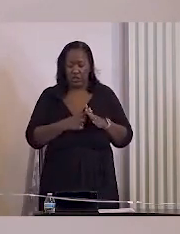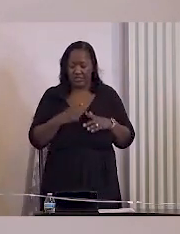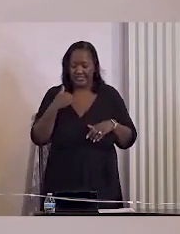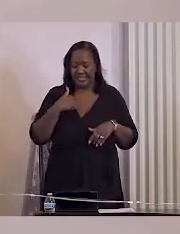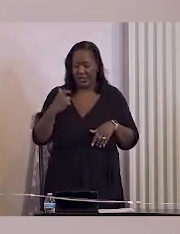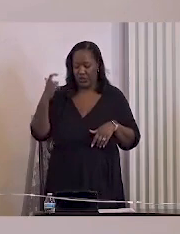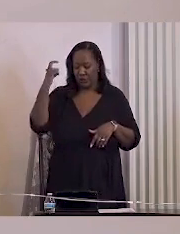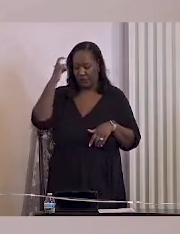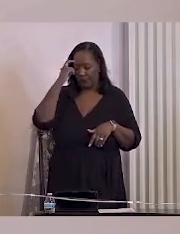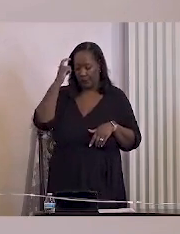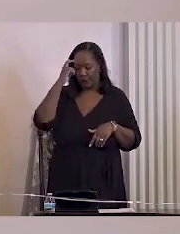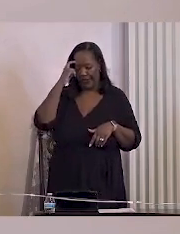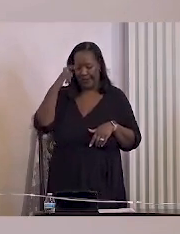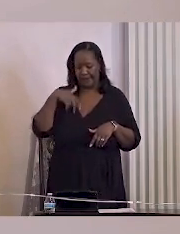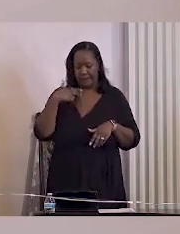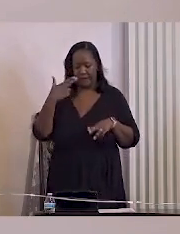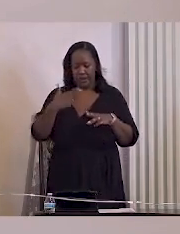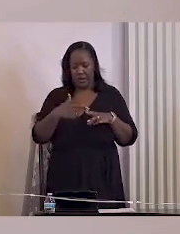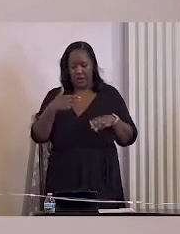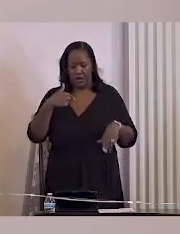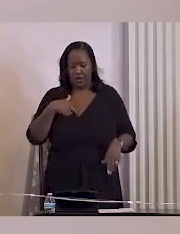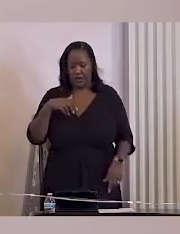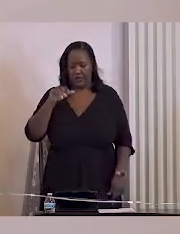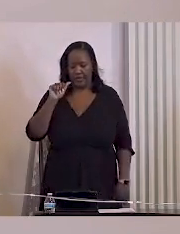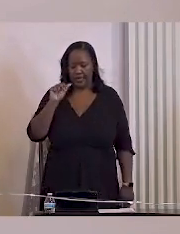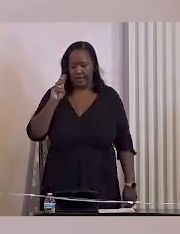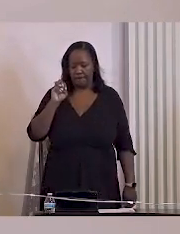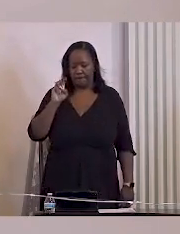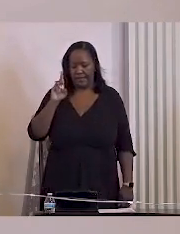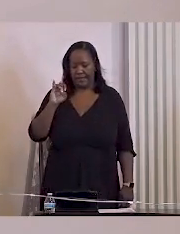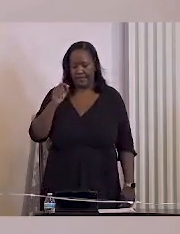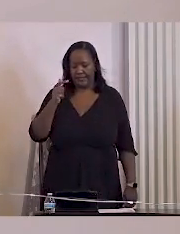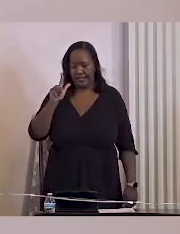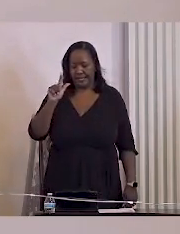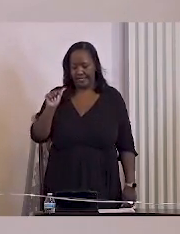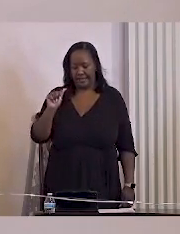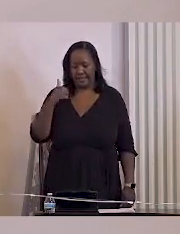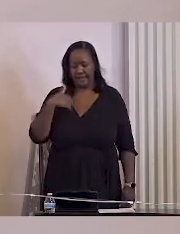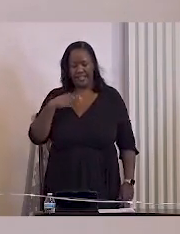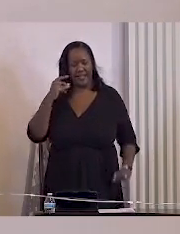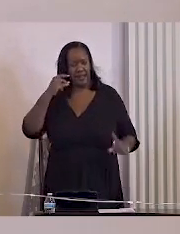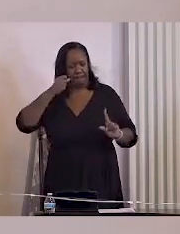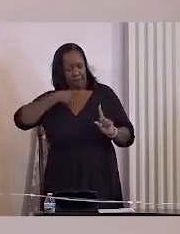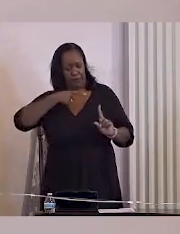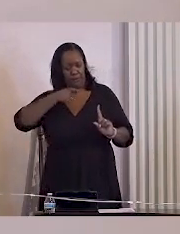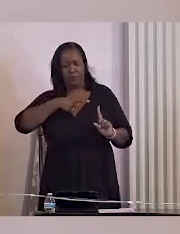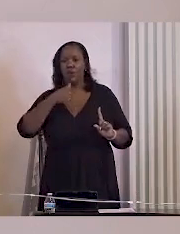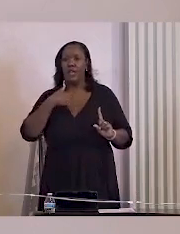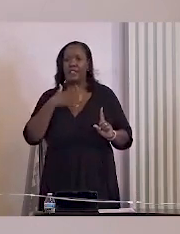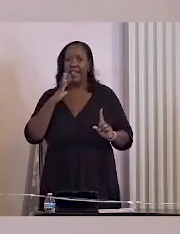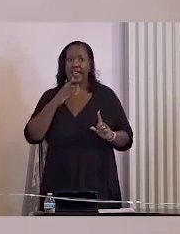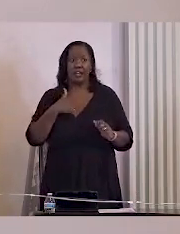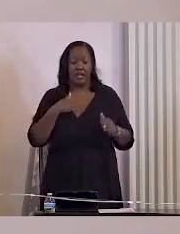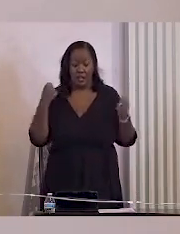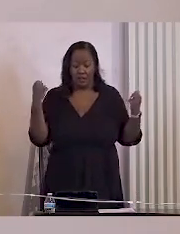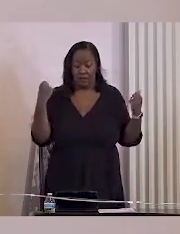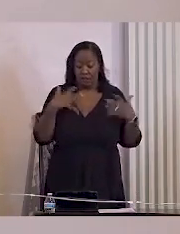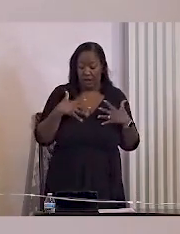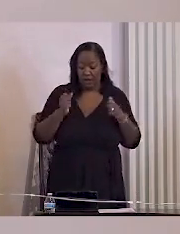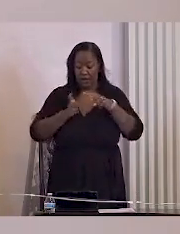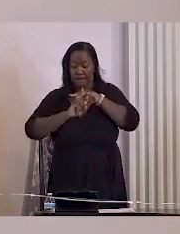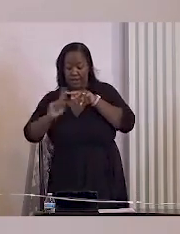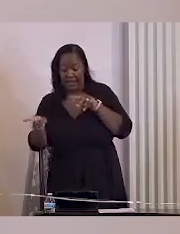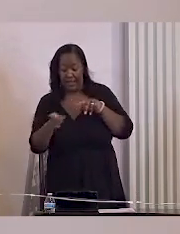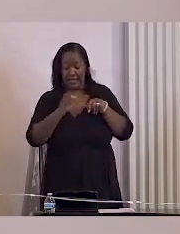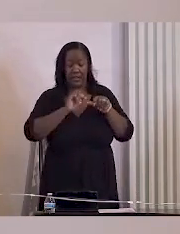amygdala, and it activates our psychobiological defense systems: flight, fight, fawn, freeze, flop, depending